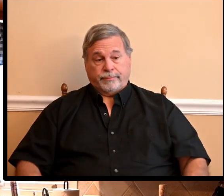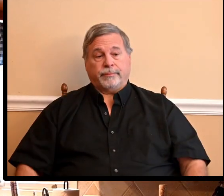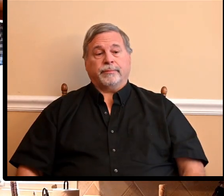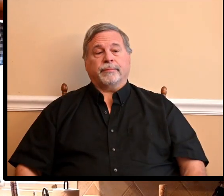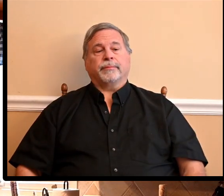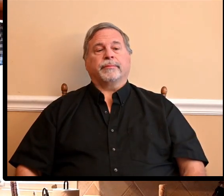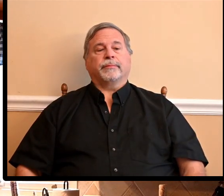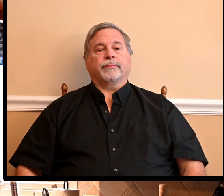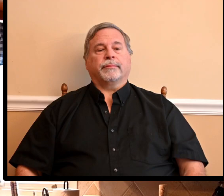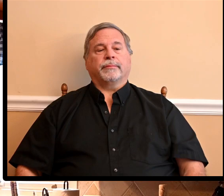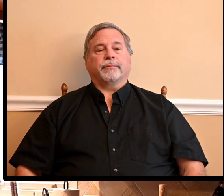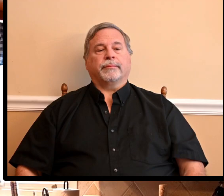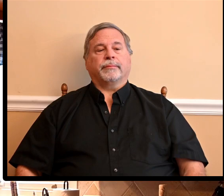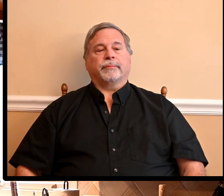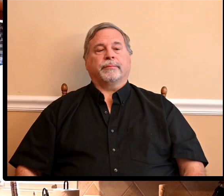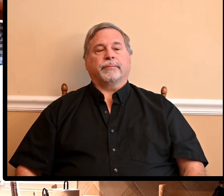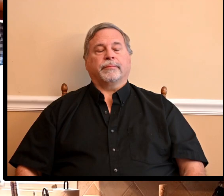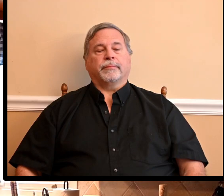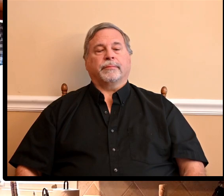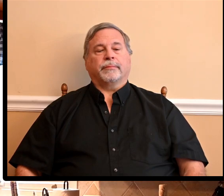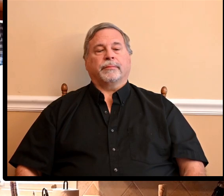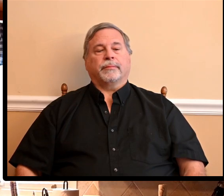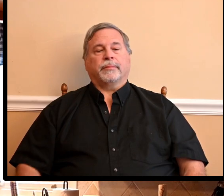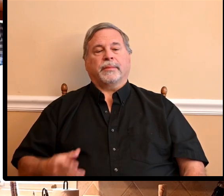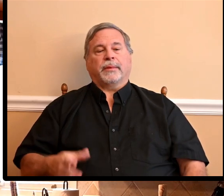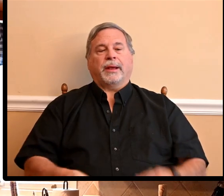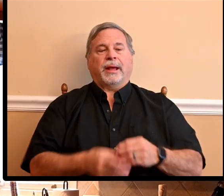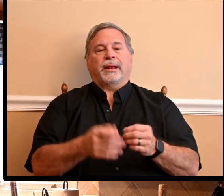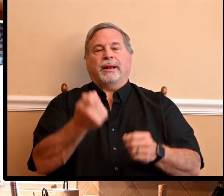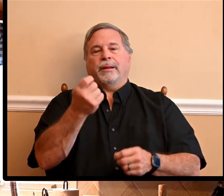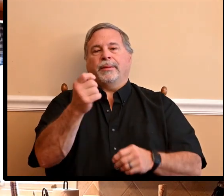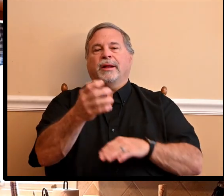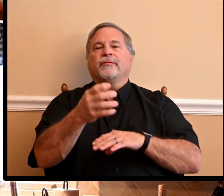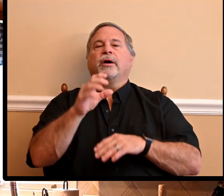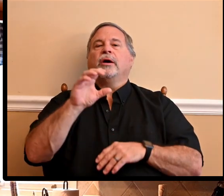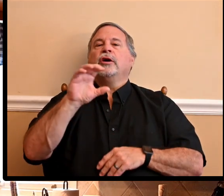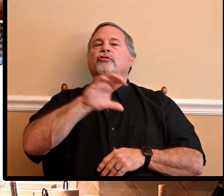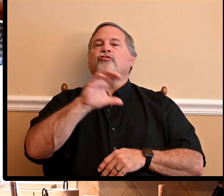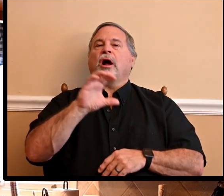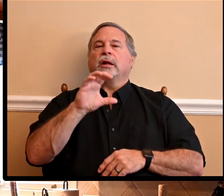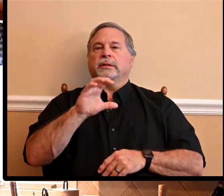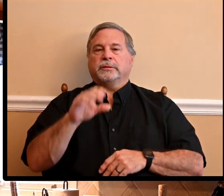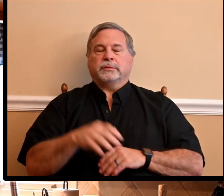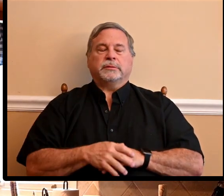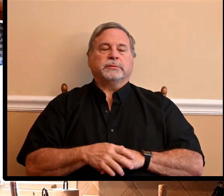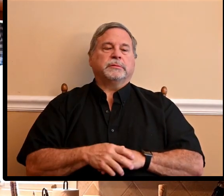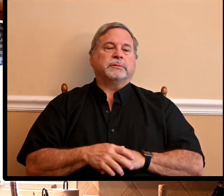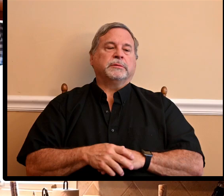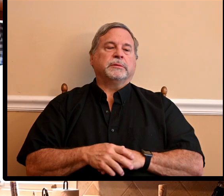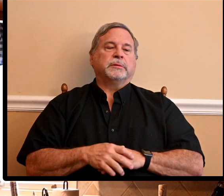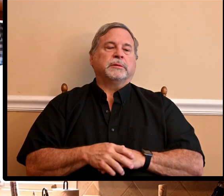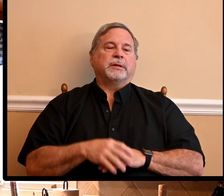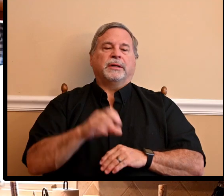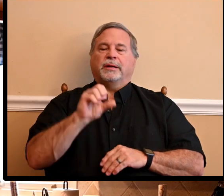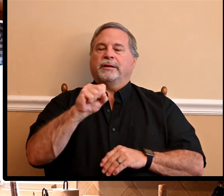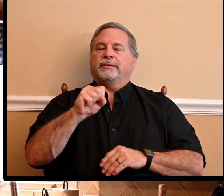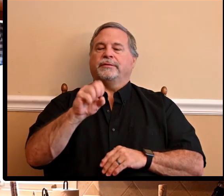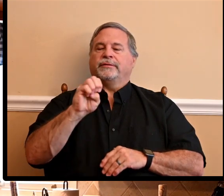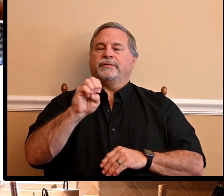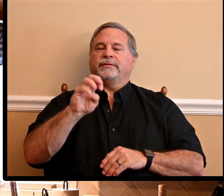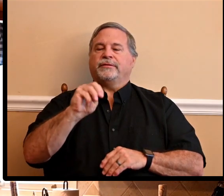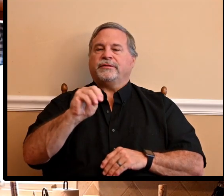Now, once you've done all of the creme fraiche on the top, we're going to take just a little bit of chocolate. Now, we're using